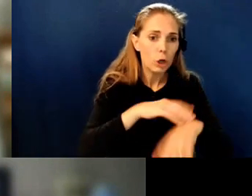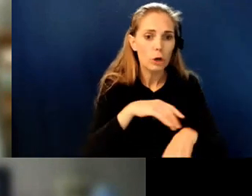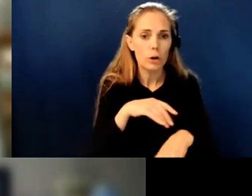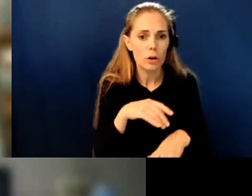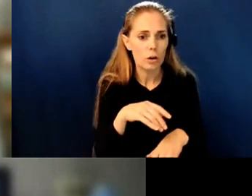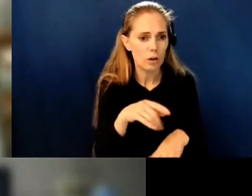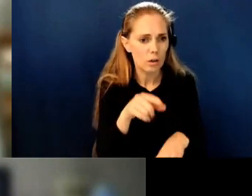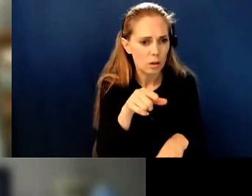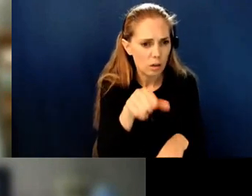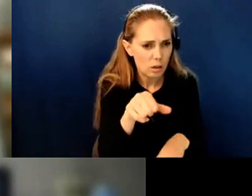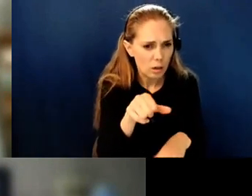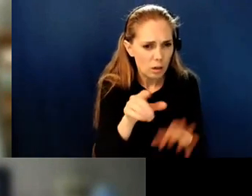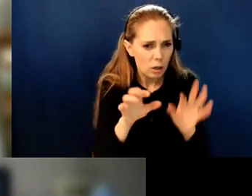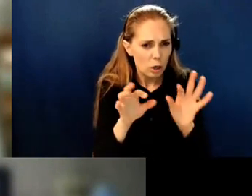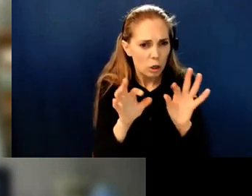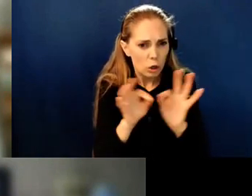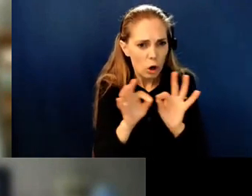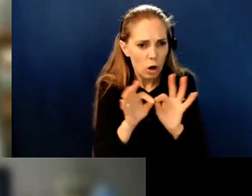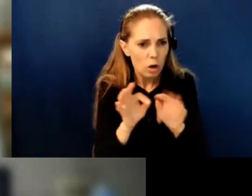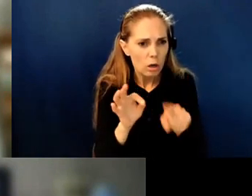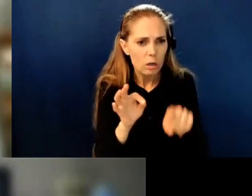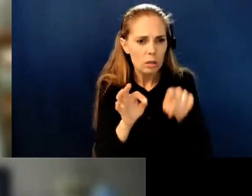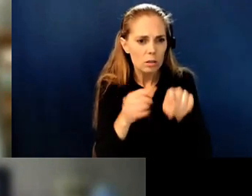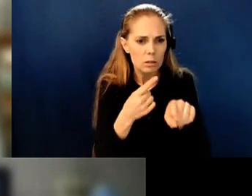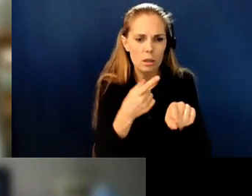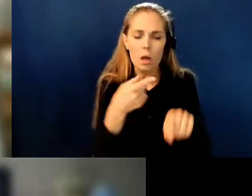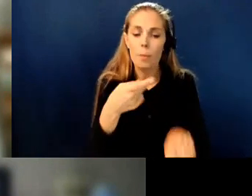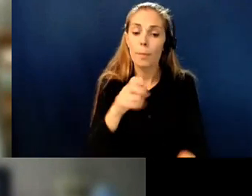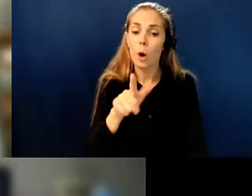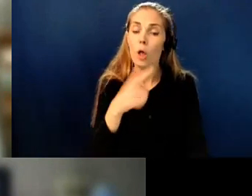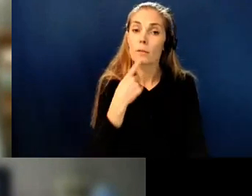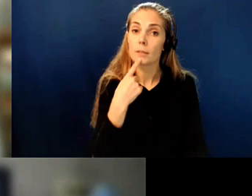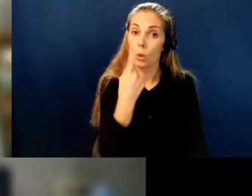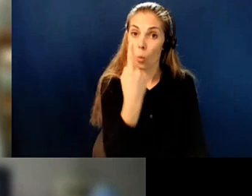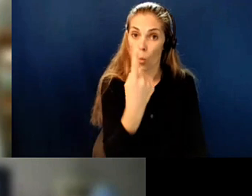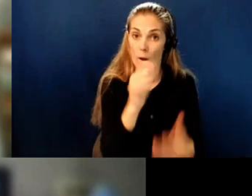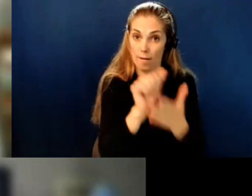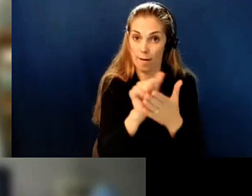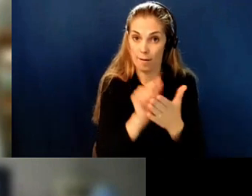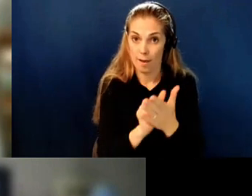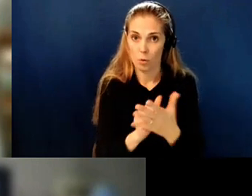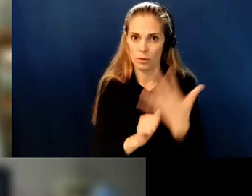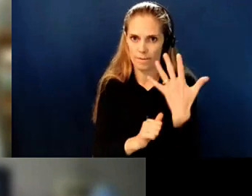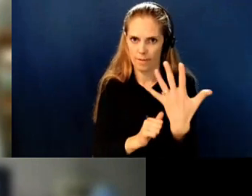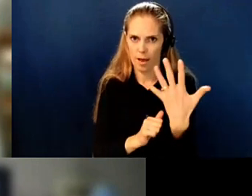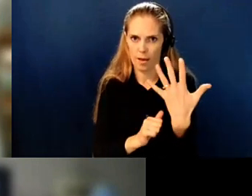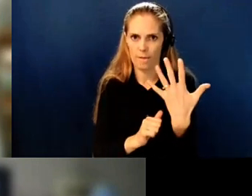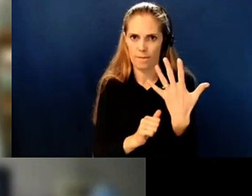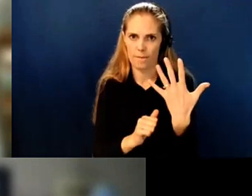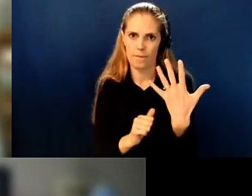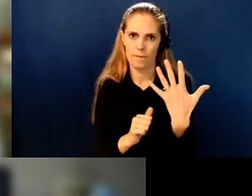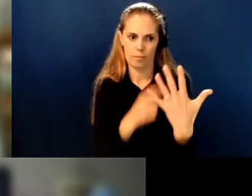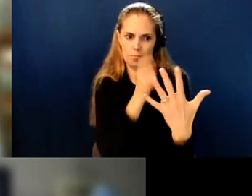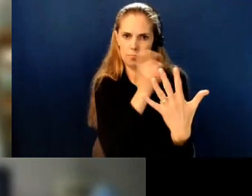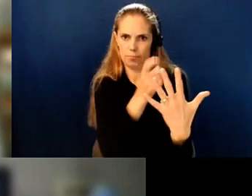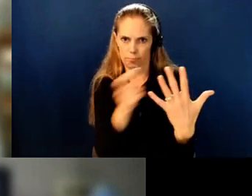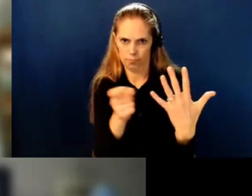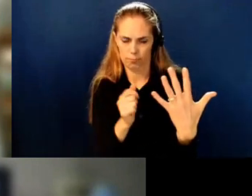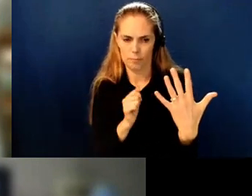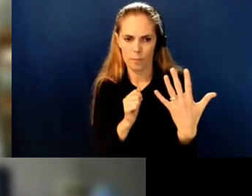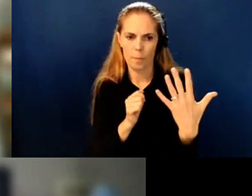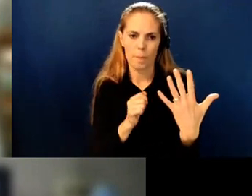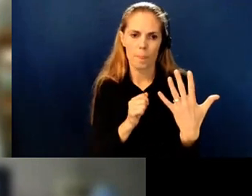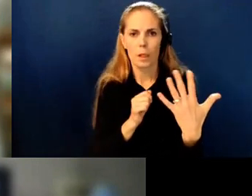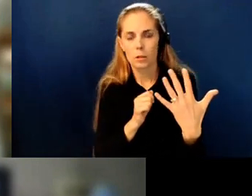one account allows 5 staff members to have access to it. So it's sort of a bit of how we approach it, and then if we find